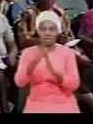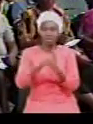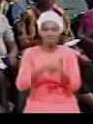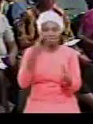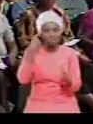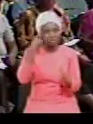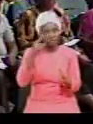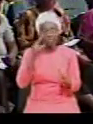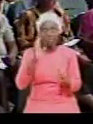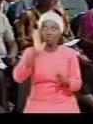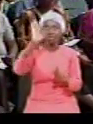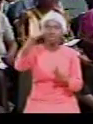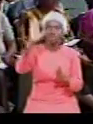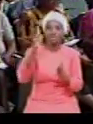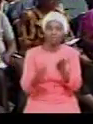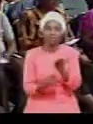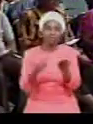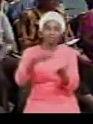come to